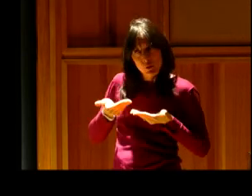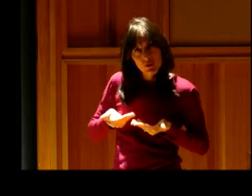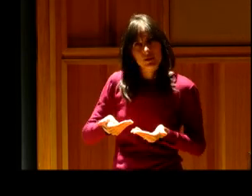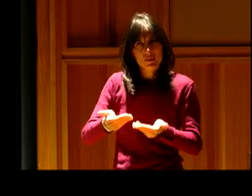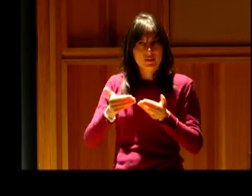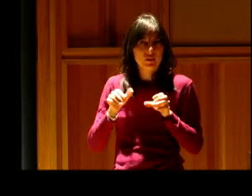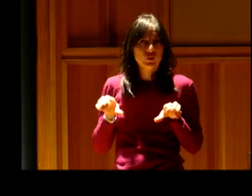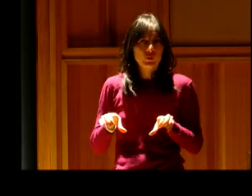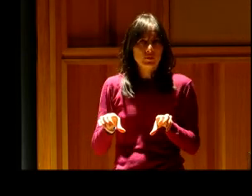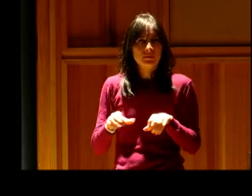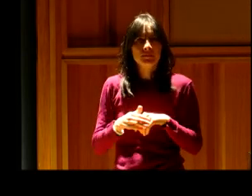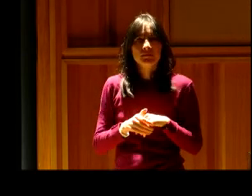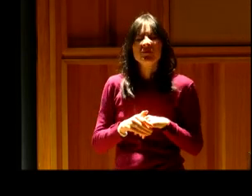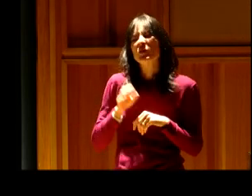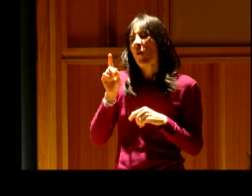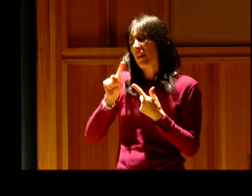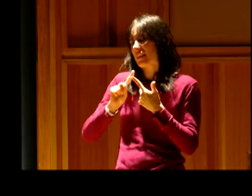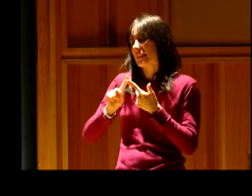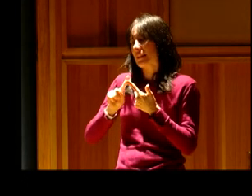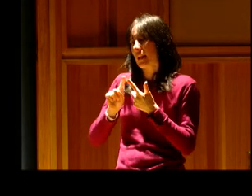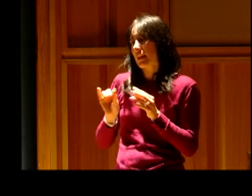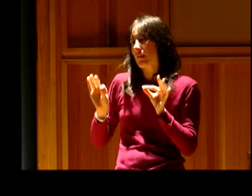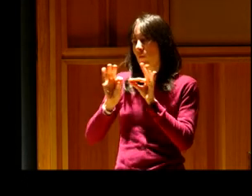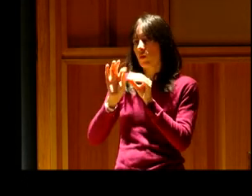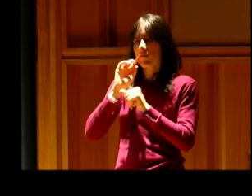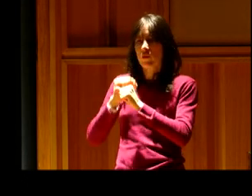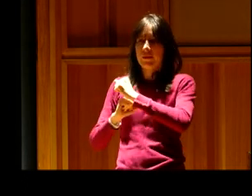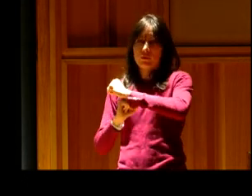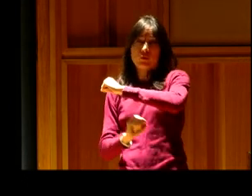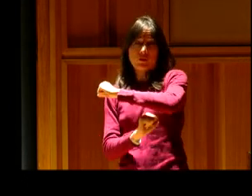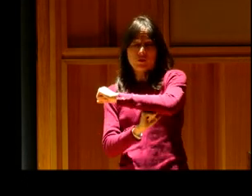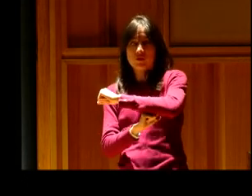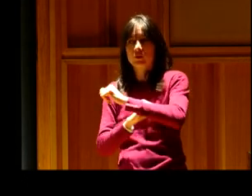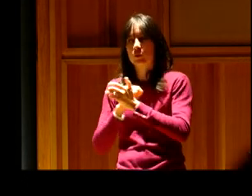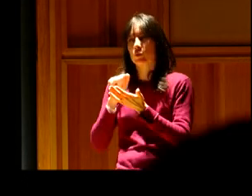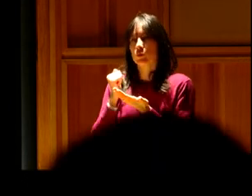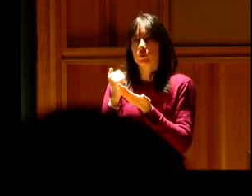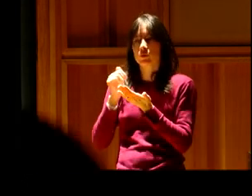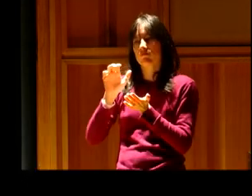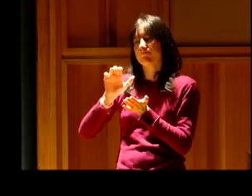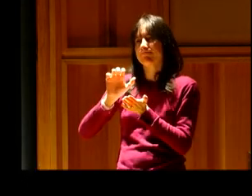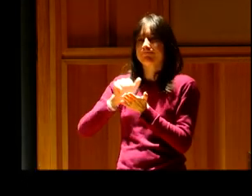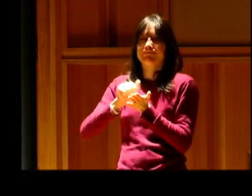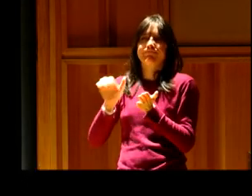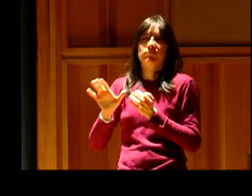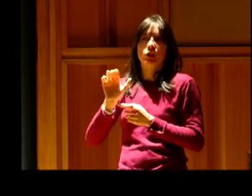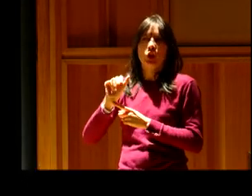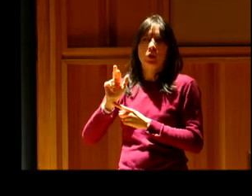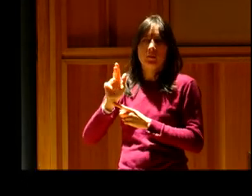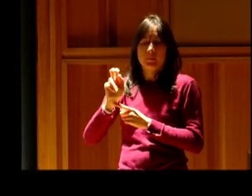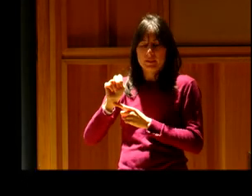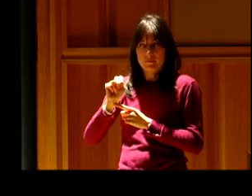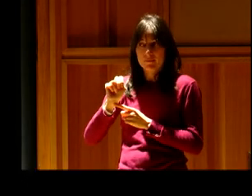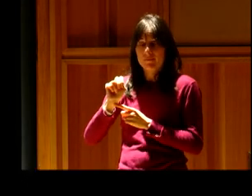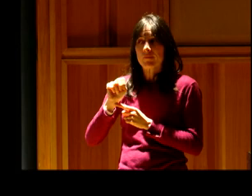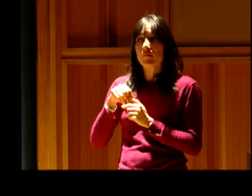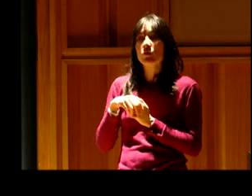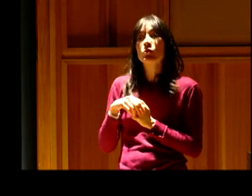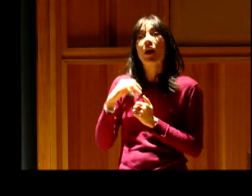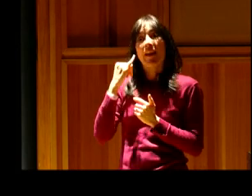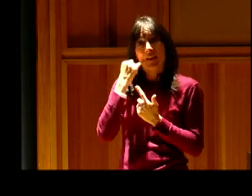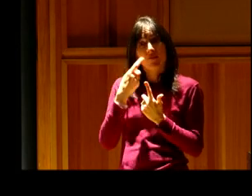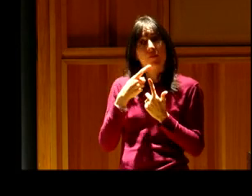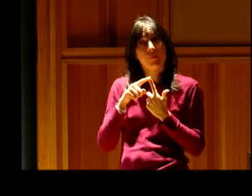bridge, decarbonizing the electric sector. And the beauty of doing that is it leads right to the third section of the